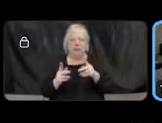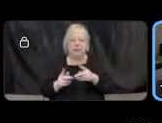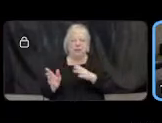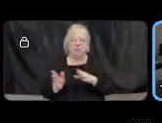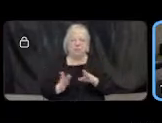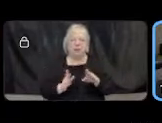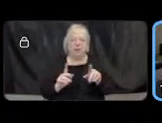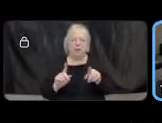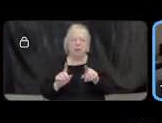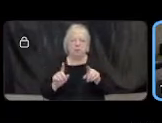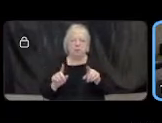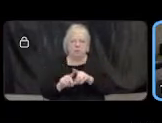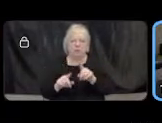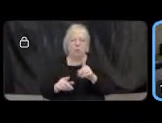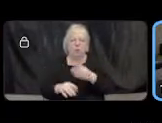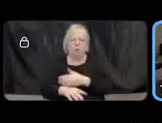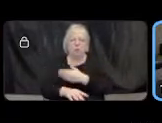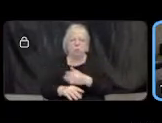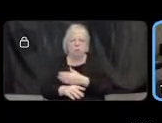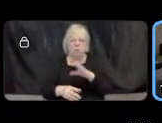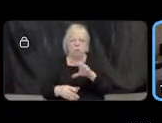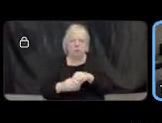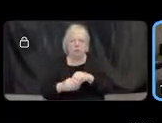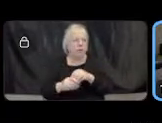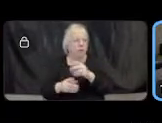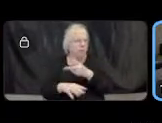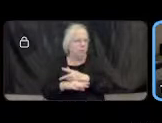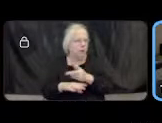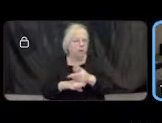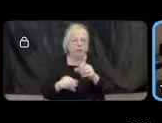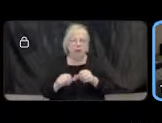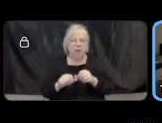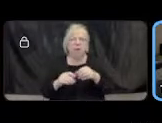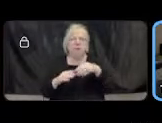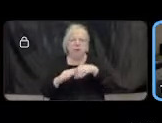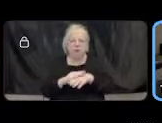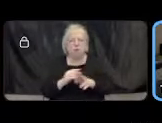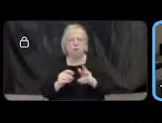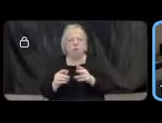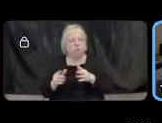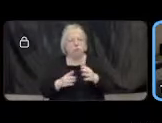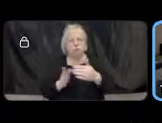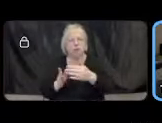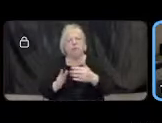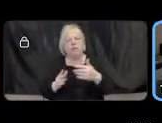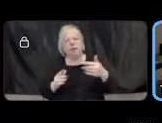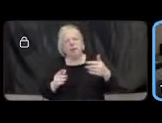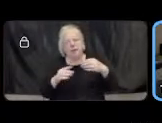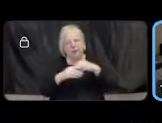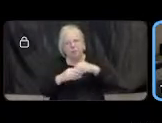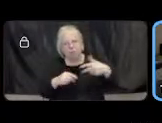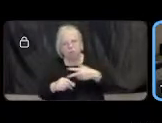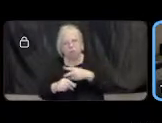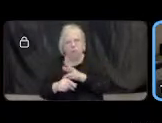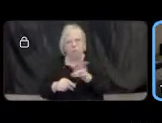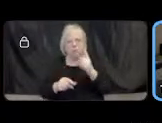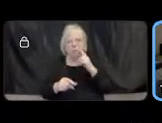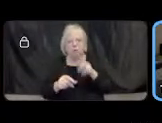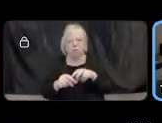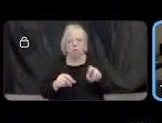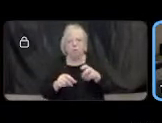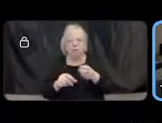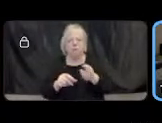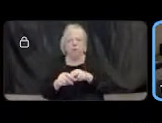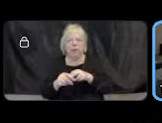new improvements to the site, including 8 new parking areas, internal streets, circulation lanes for student drop-off and pickup, and separate